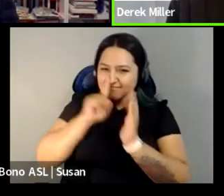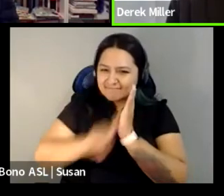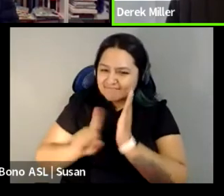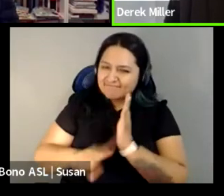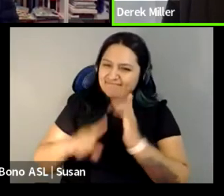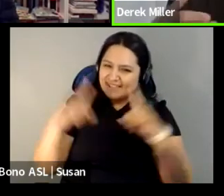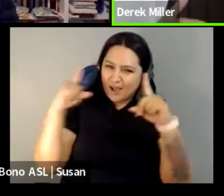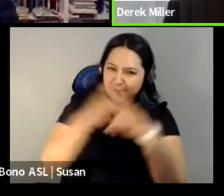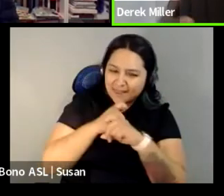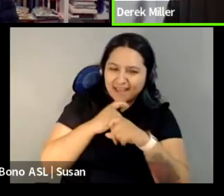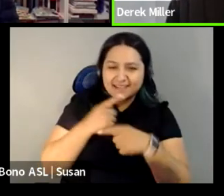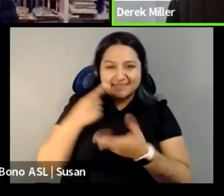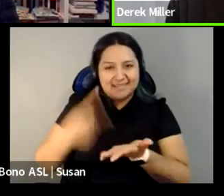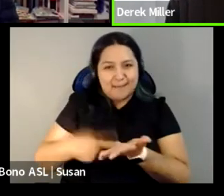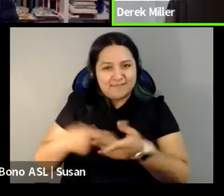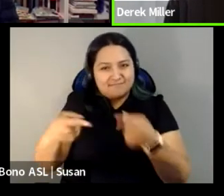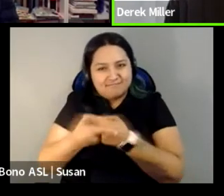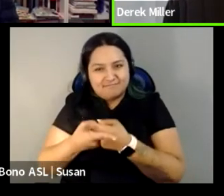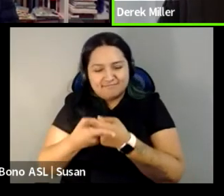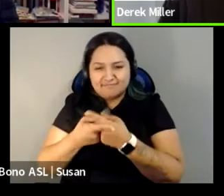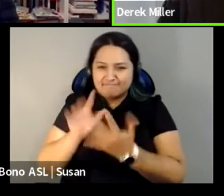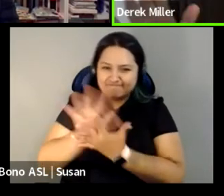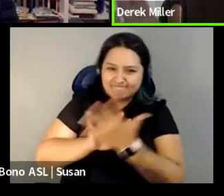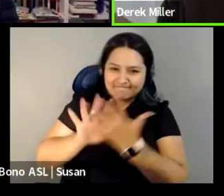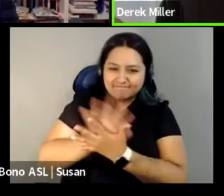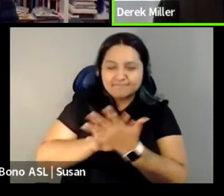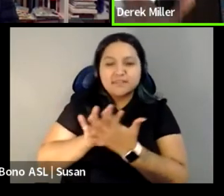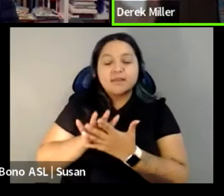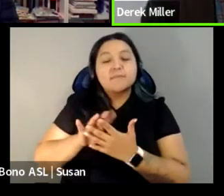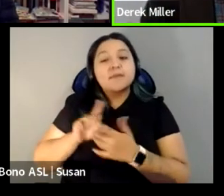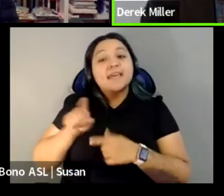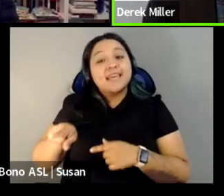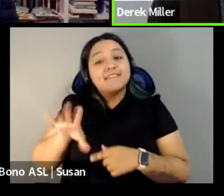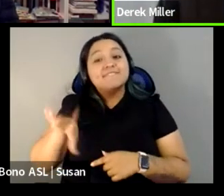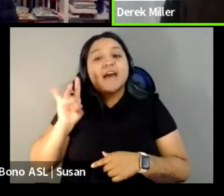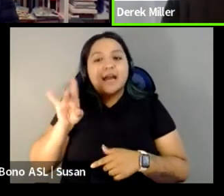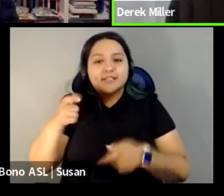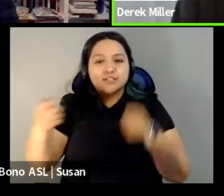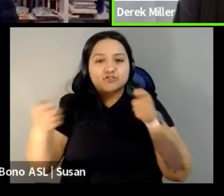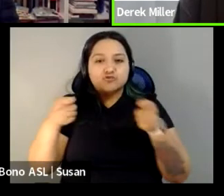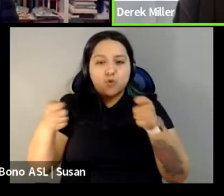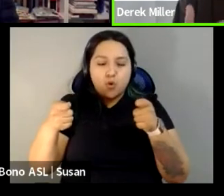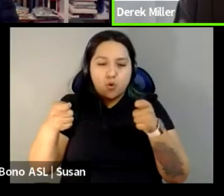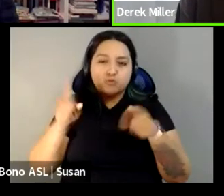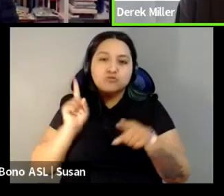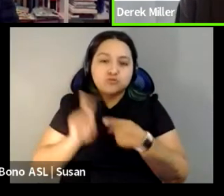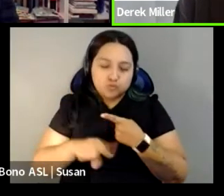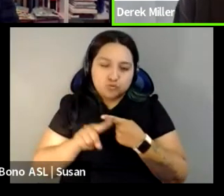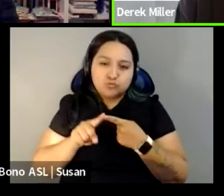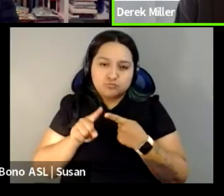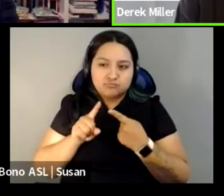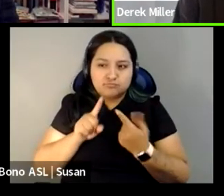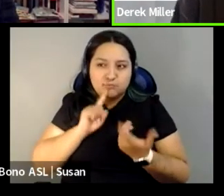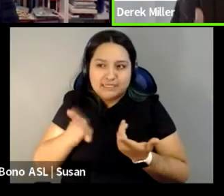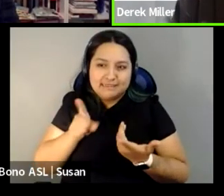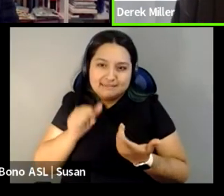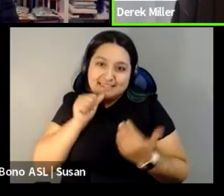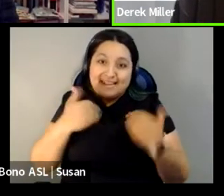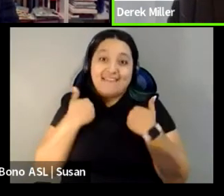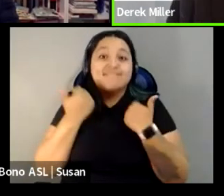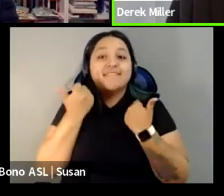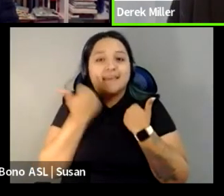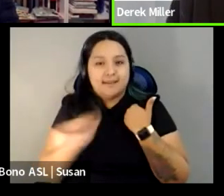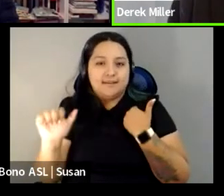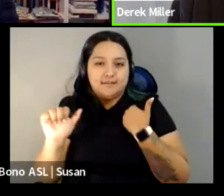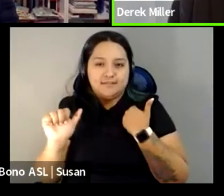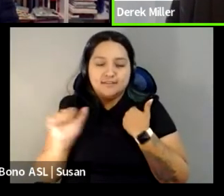incoherent ways to assert control in places where allegedly, likely, he actually had none. And yet Byers was key